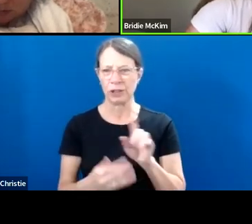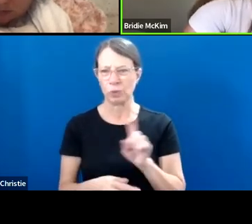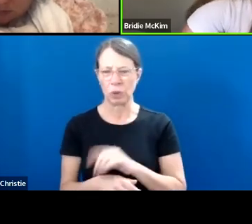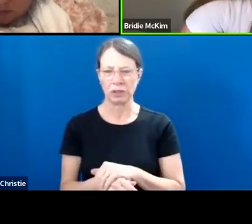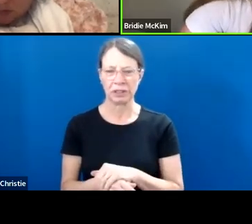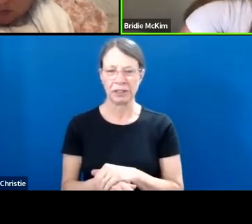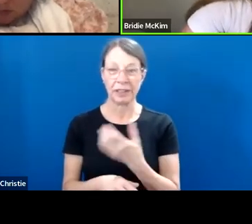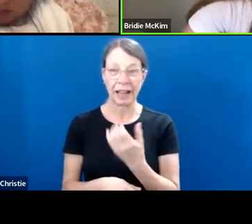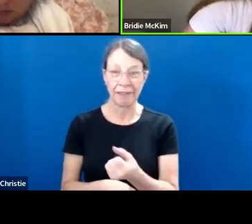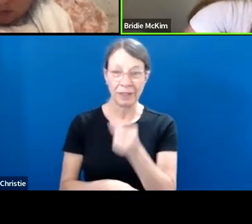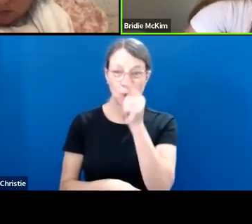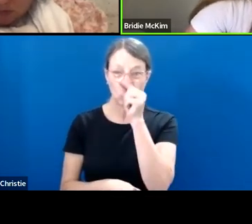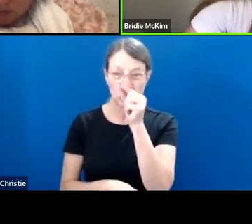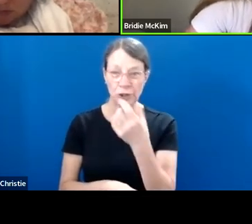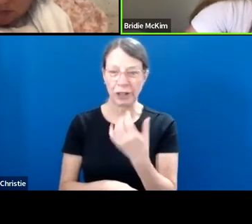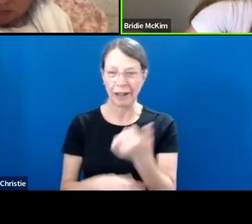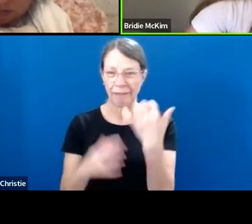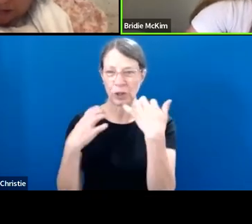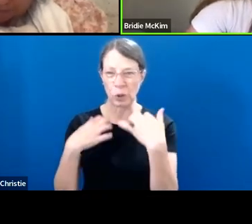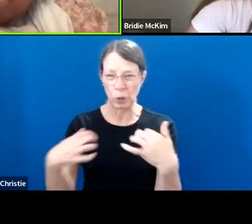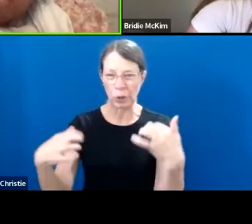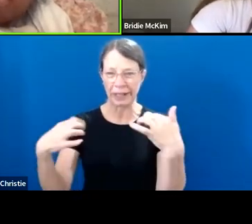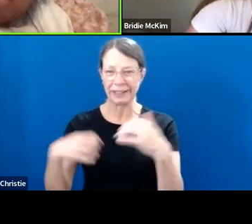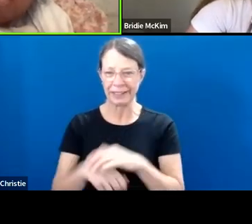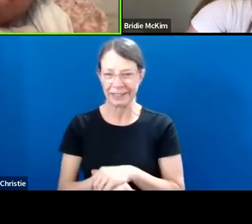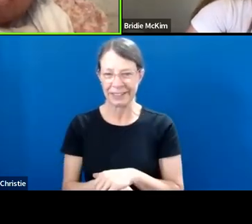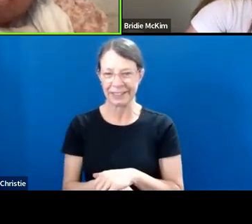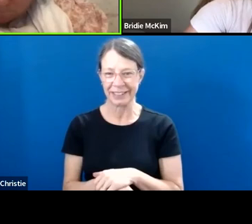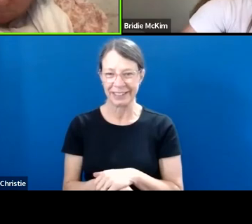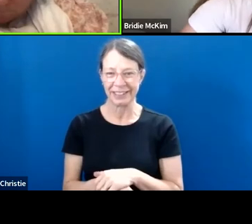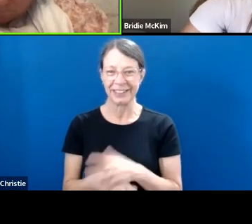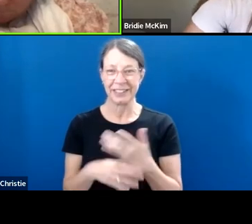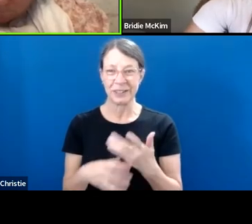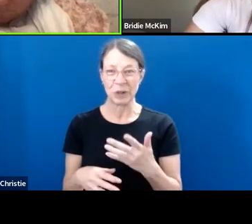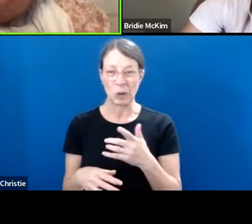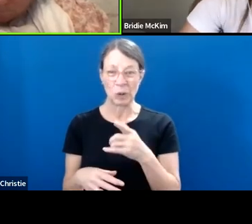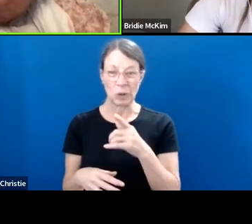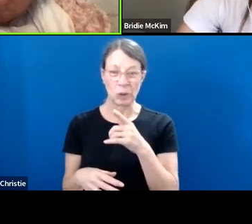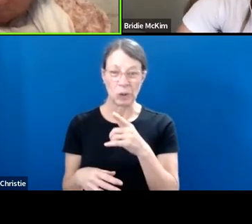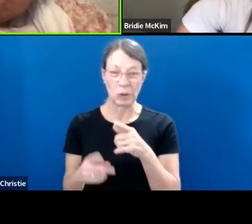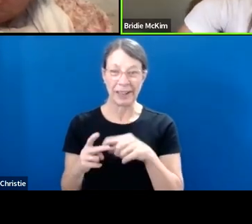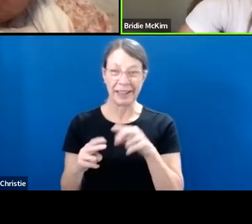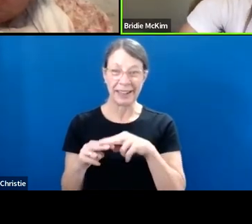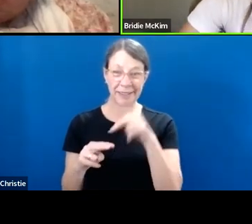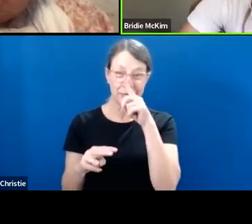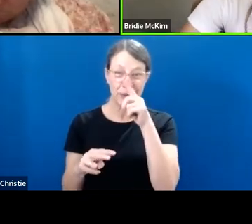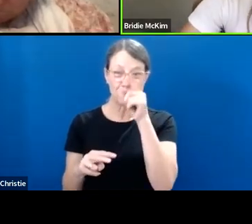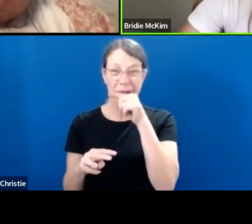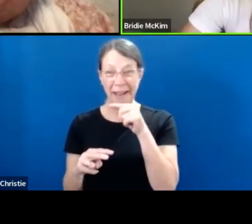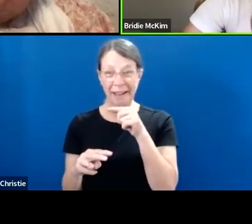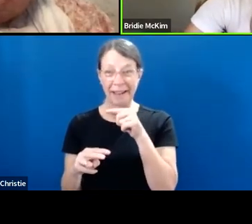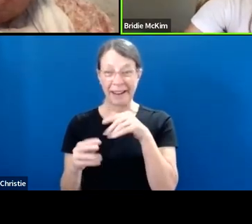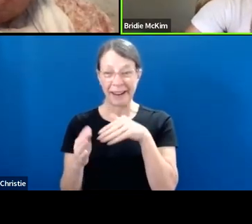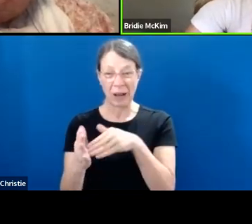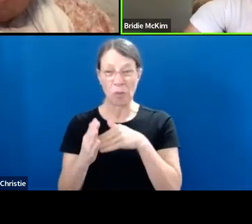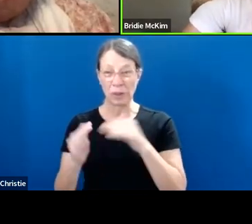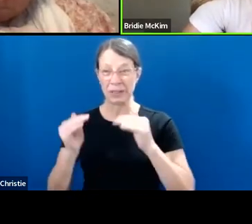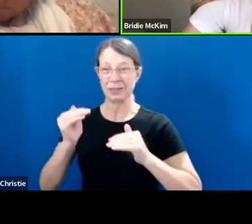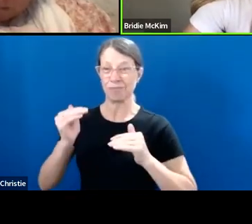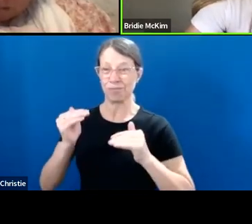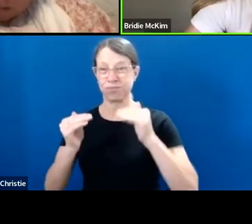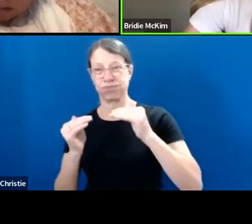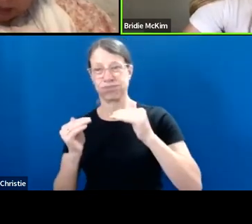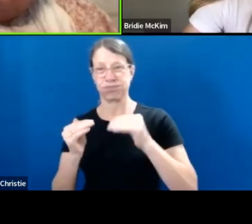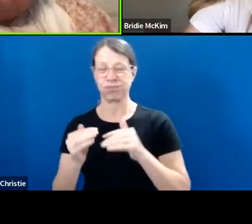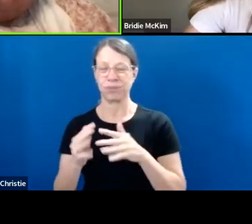being given an audience and taking up space. So if people can help us bridge that gap a little bit, I think that'll be a pretty powerful